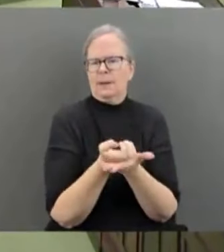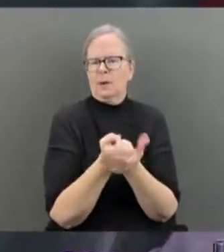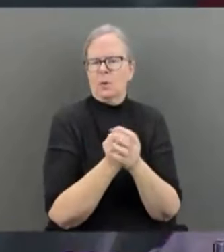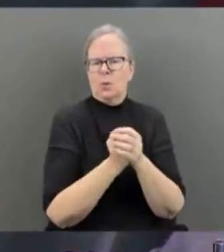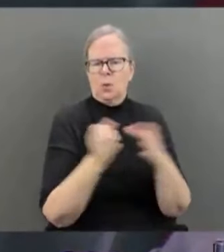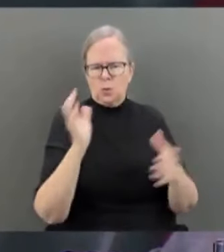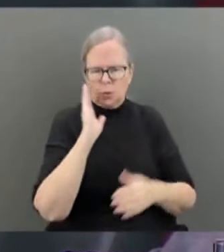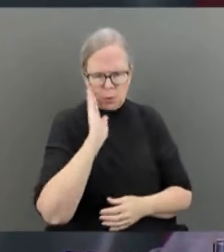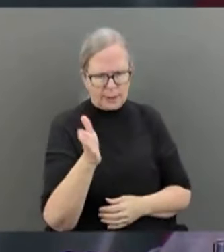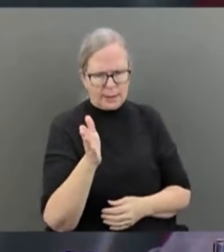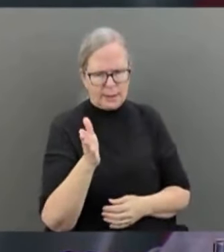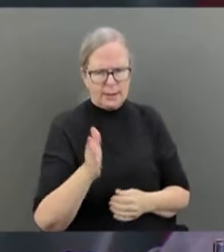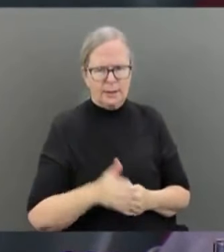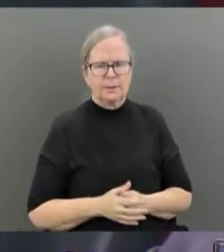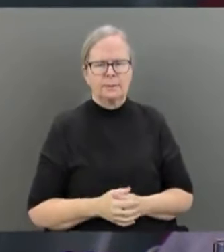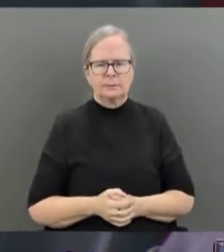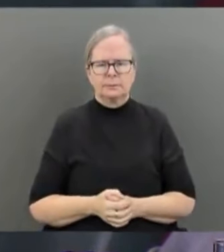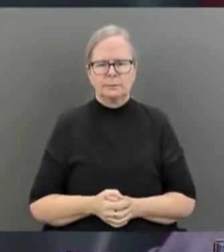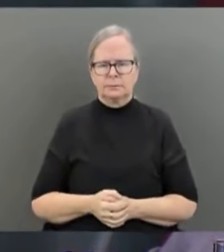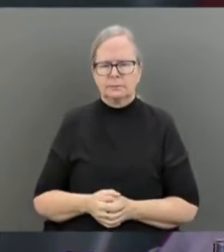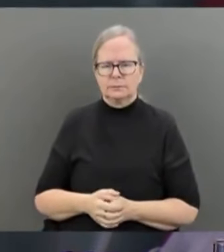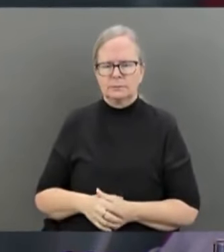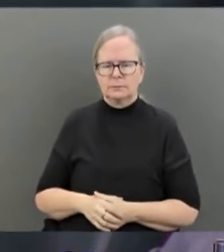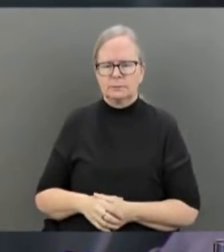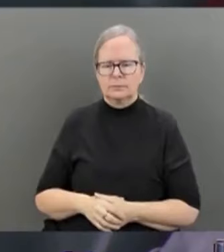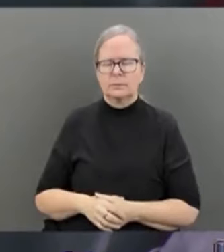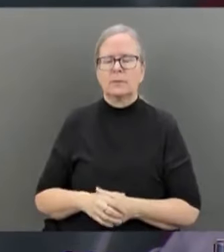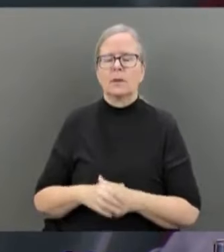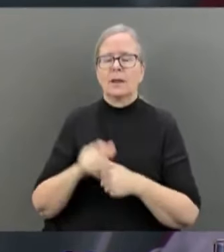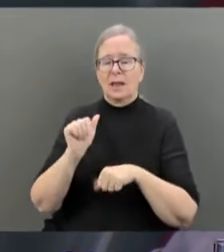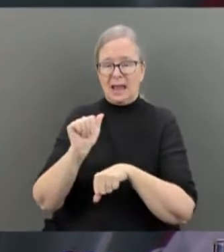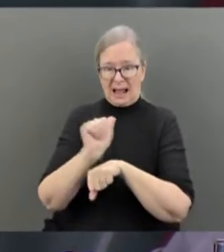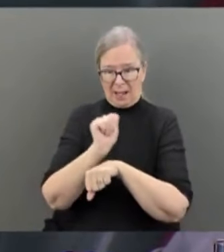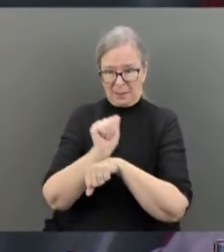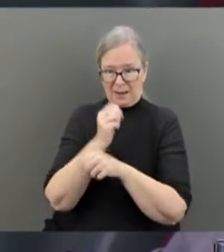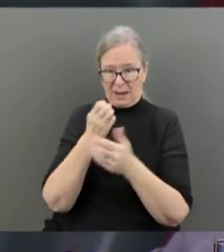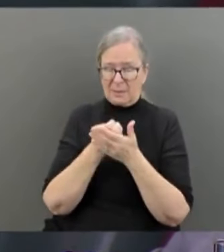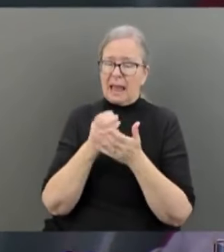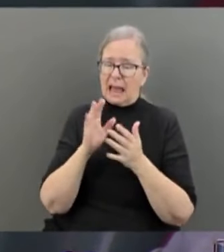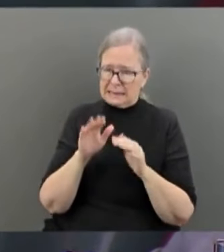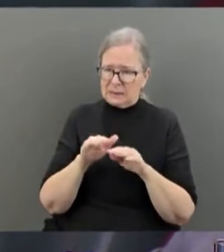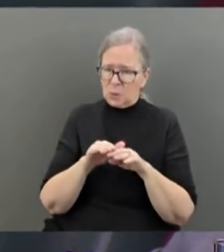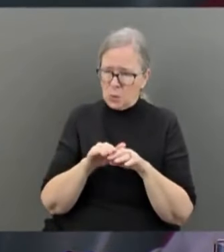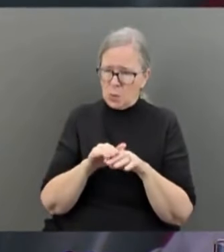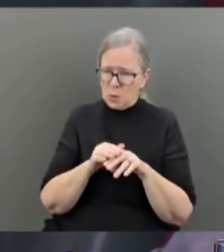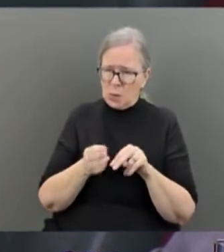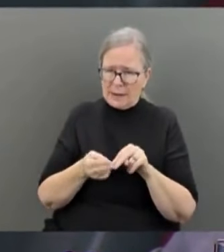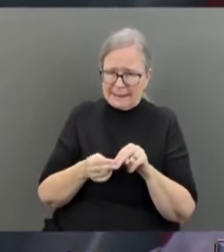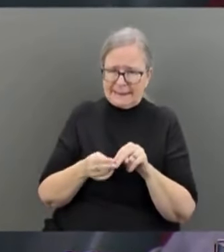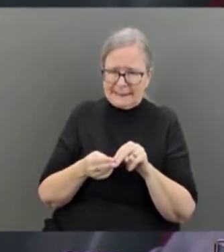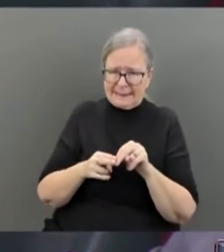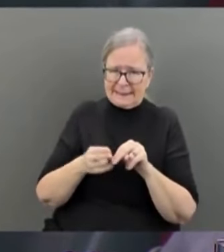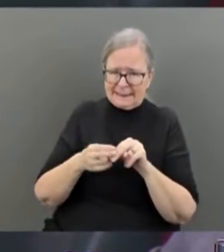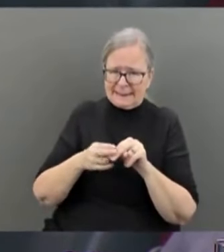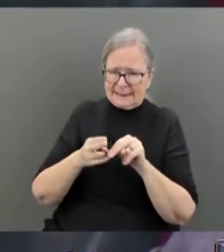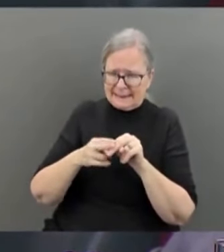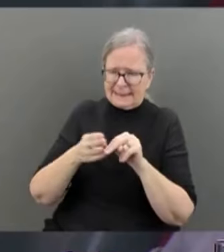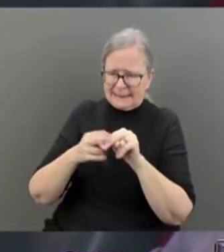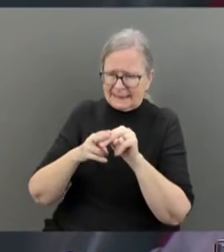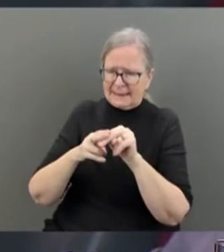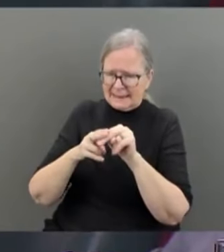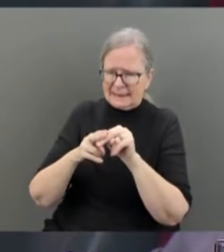that Alberta's economy is still growing, and given that while we are seeing more jobs created in the past month, Alberta is